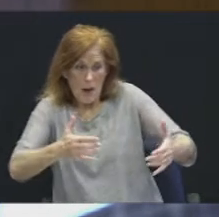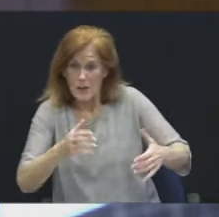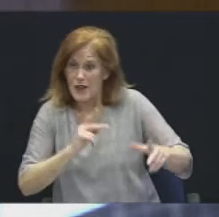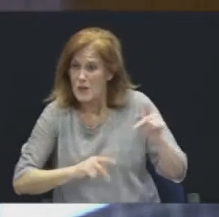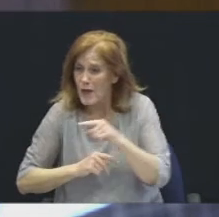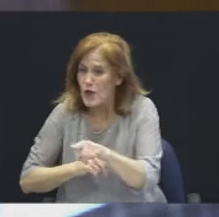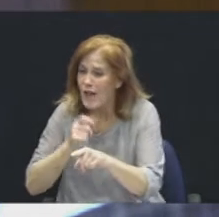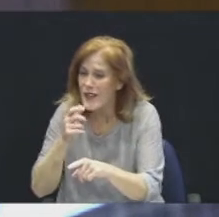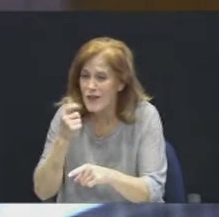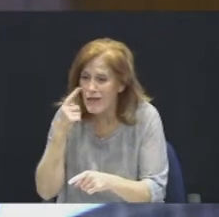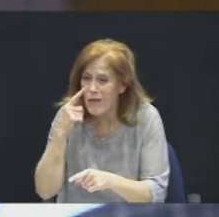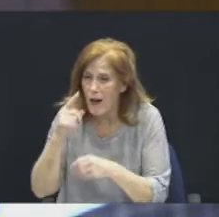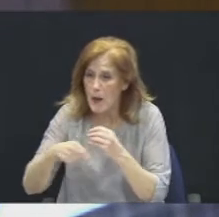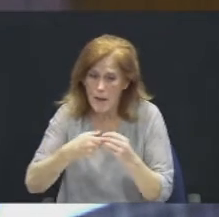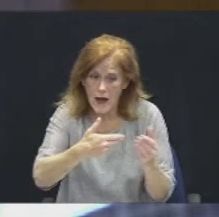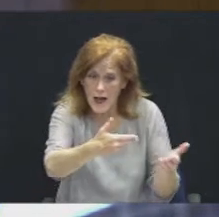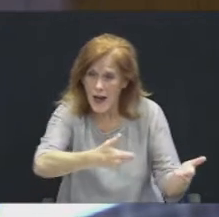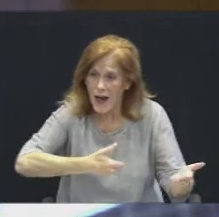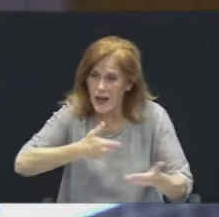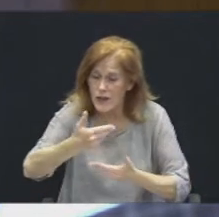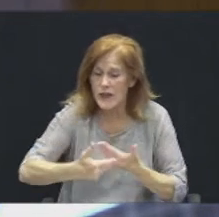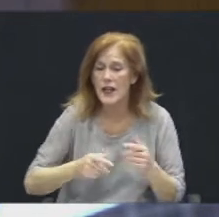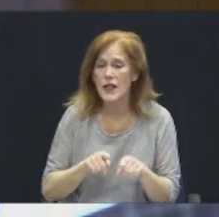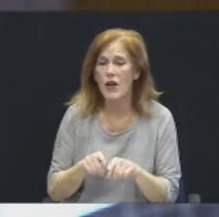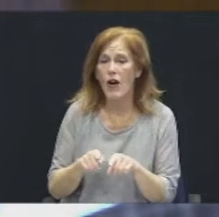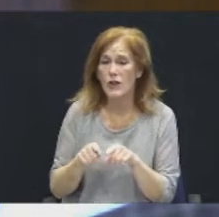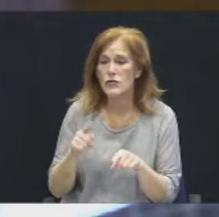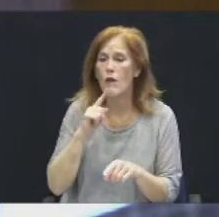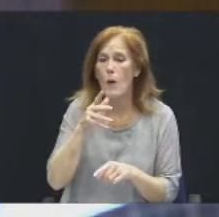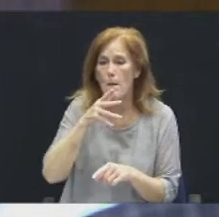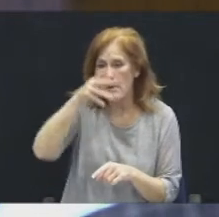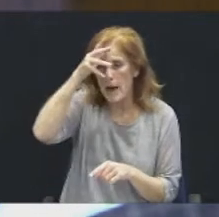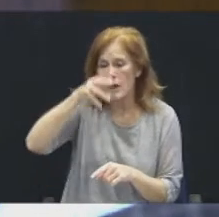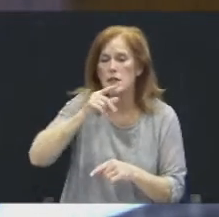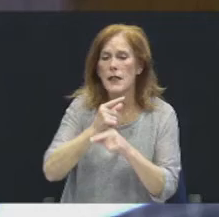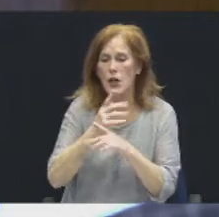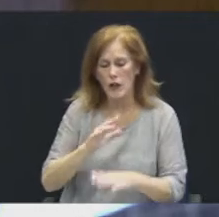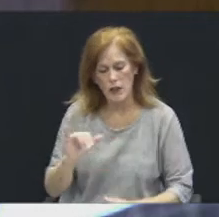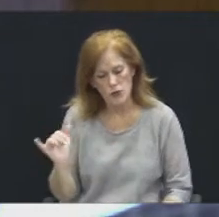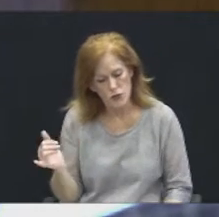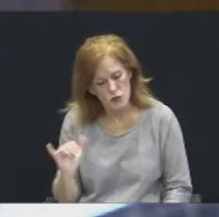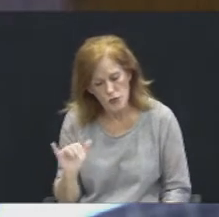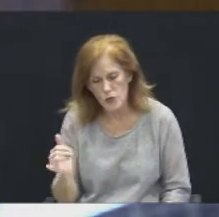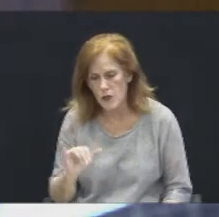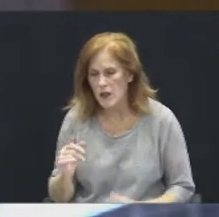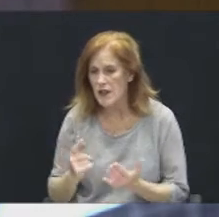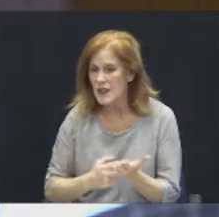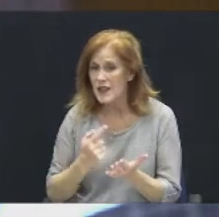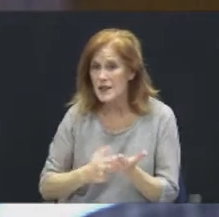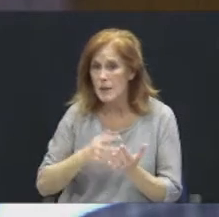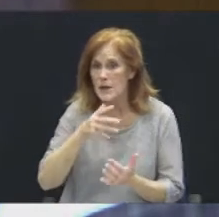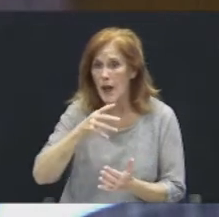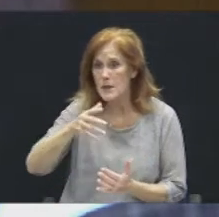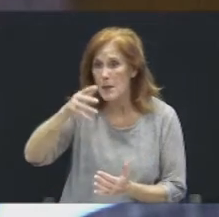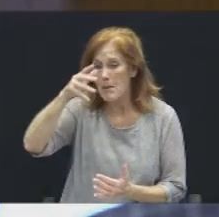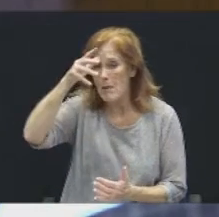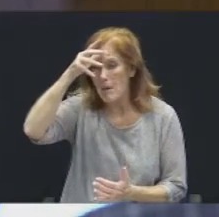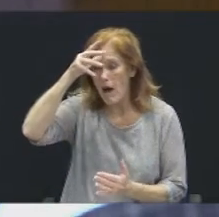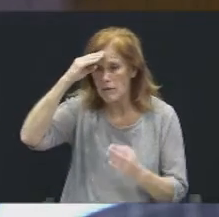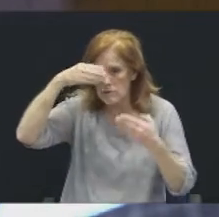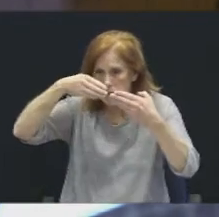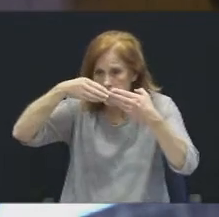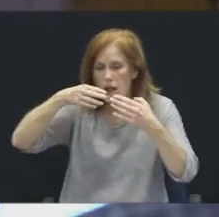considered, and also it's that education for parents and guardians, because sometimes that can become a